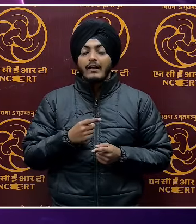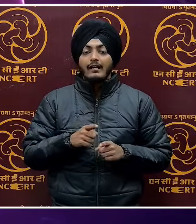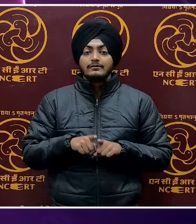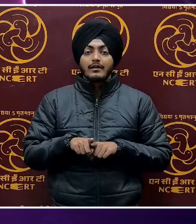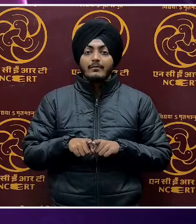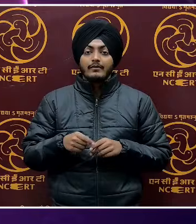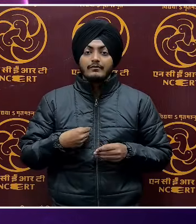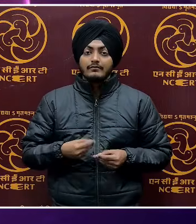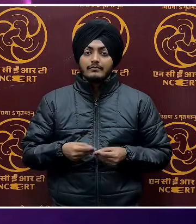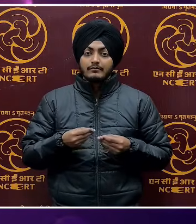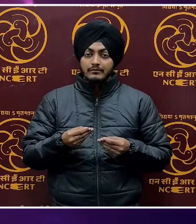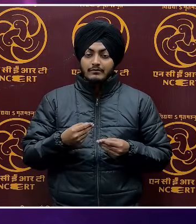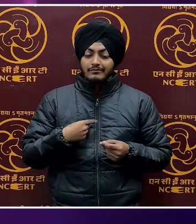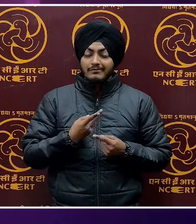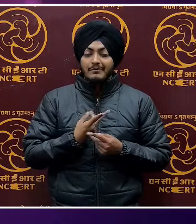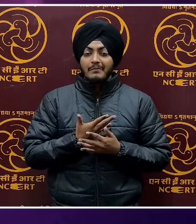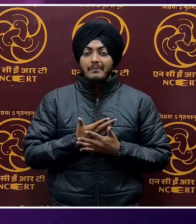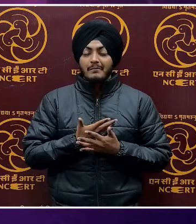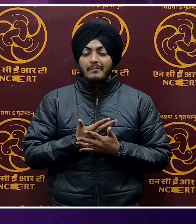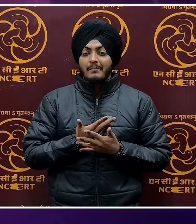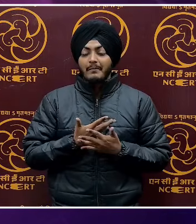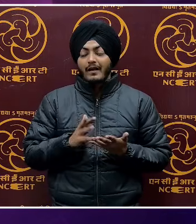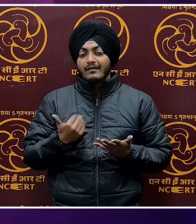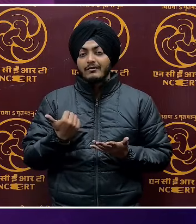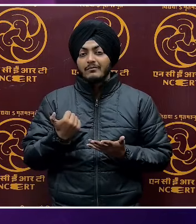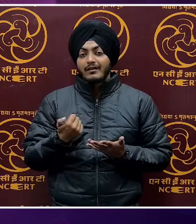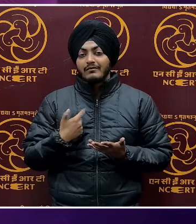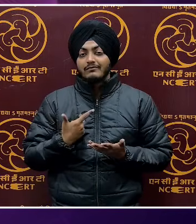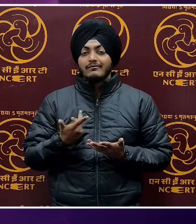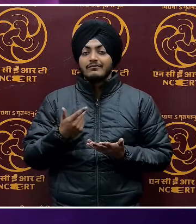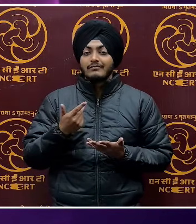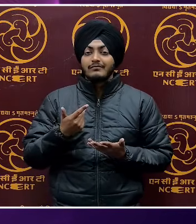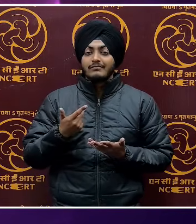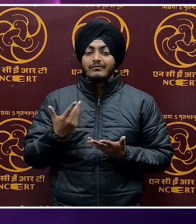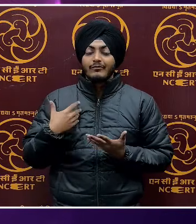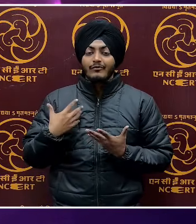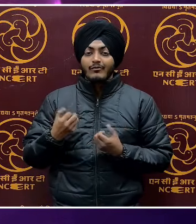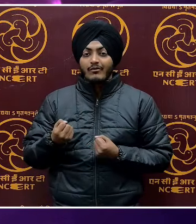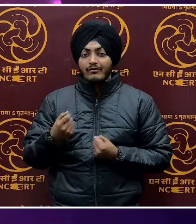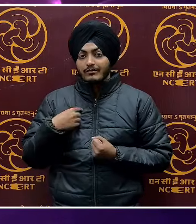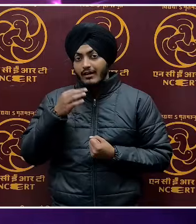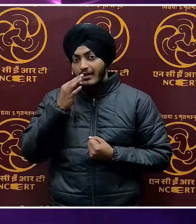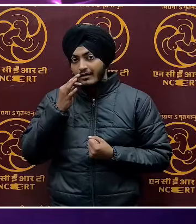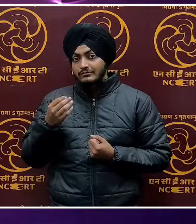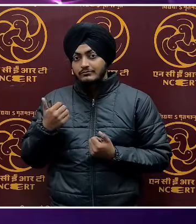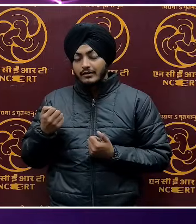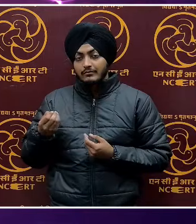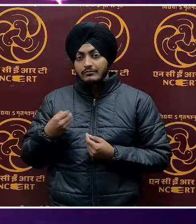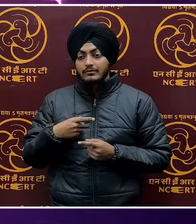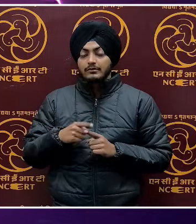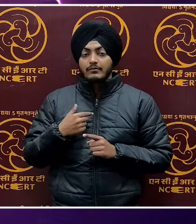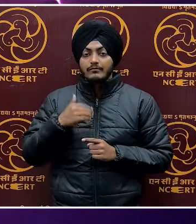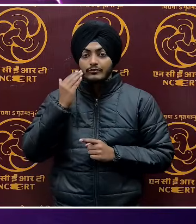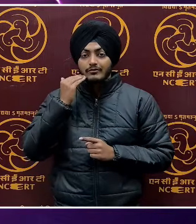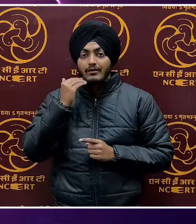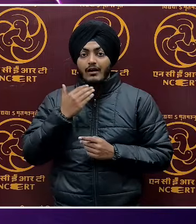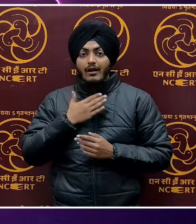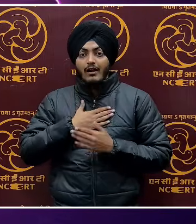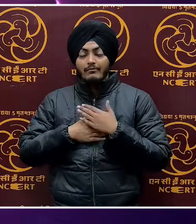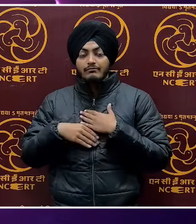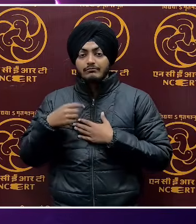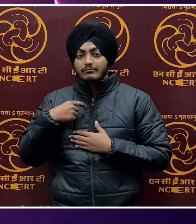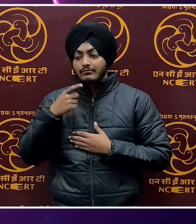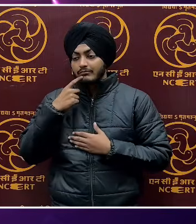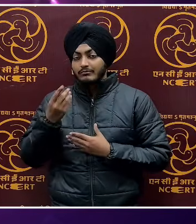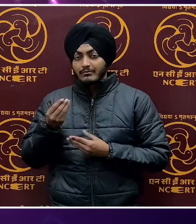you're asking for certain pen or certain even other for things, these emojis. yes, so you have to be very polite and you have to say, please can I